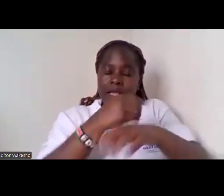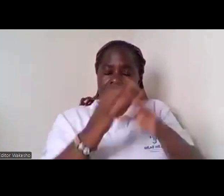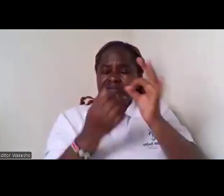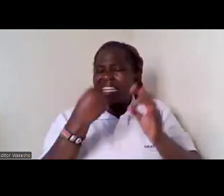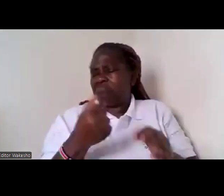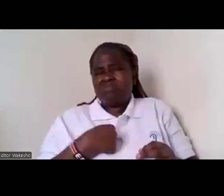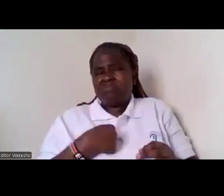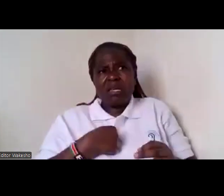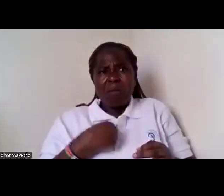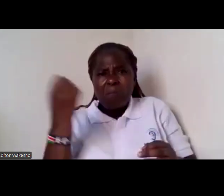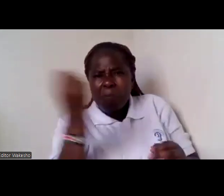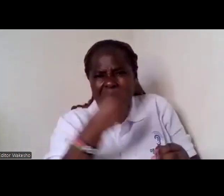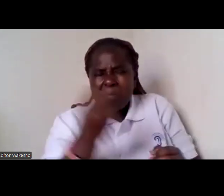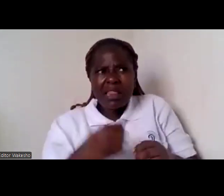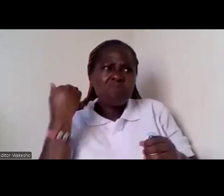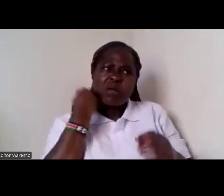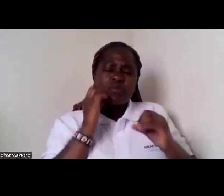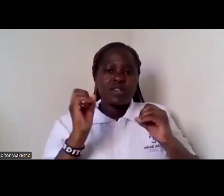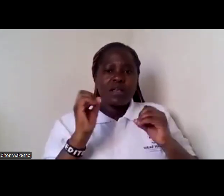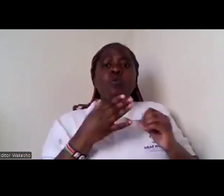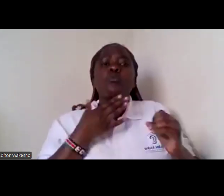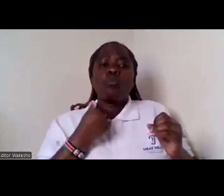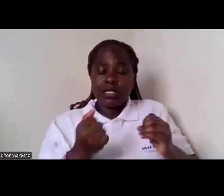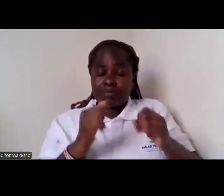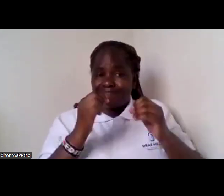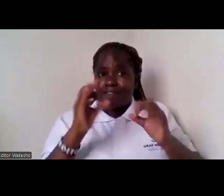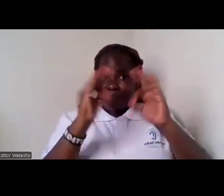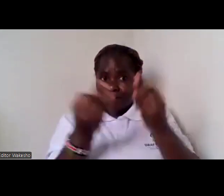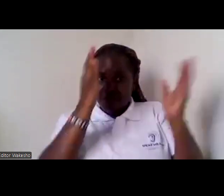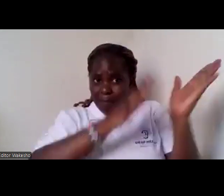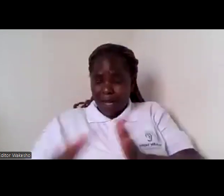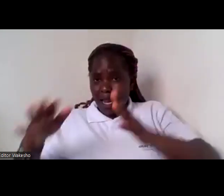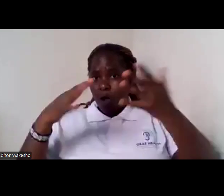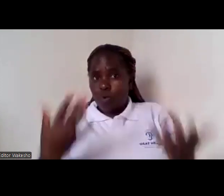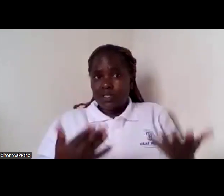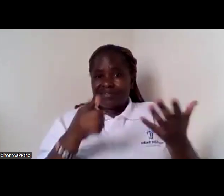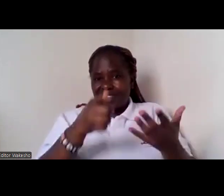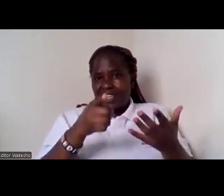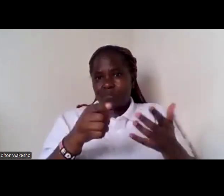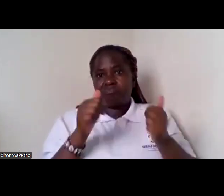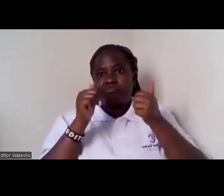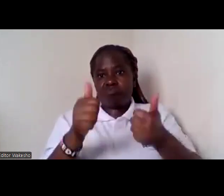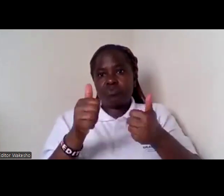periods are very irregular, but I'd also want a contraceptive method, this is one that would maybe be recommended.